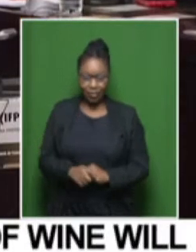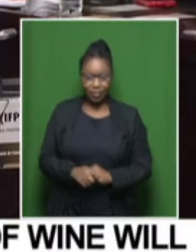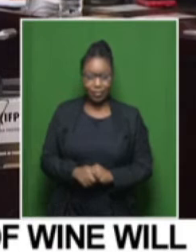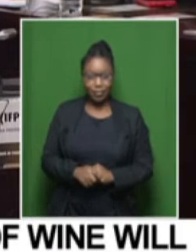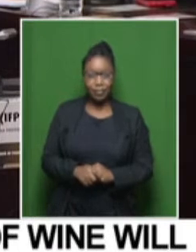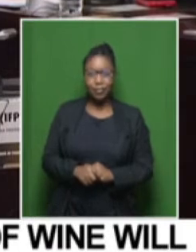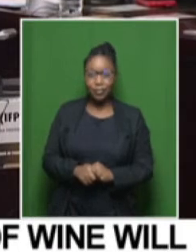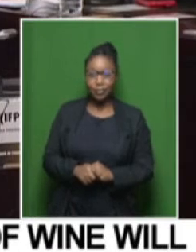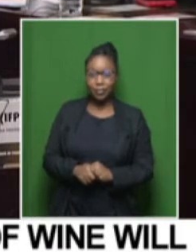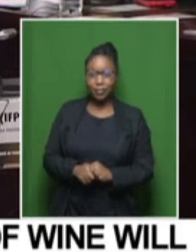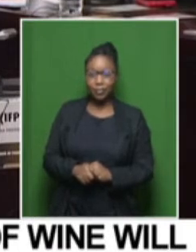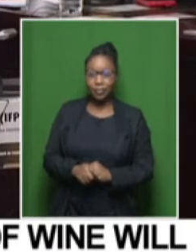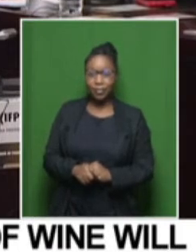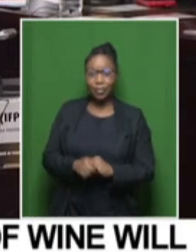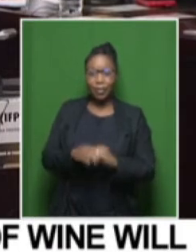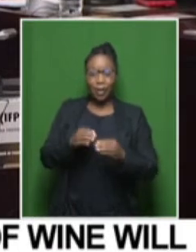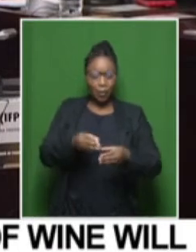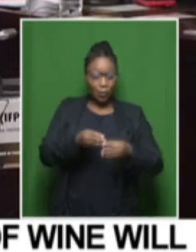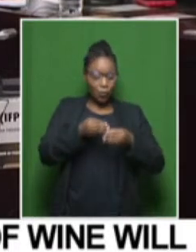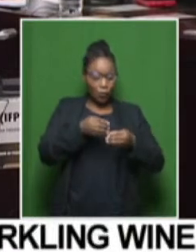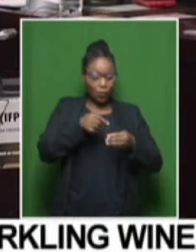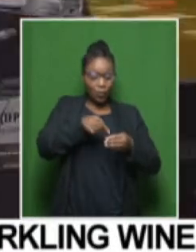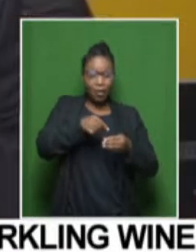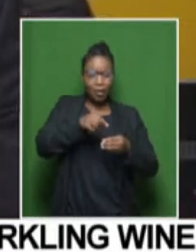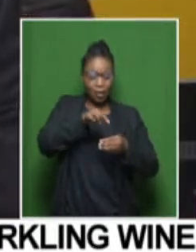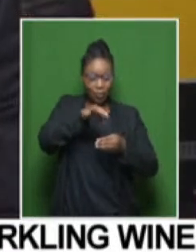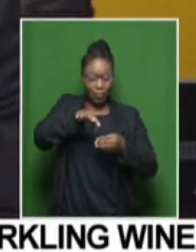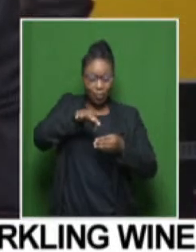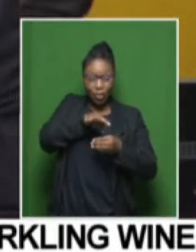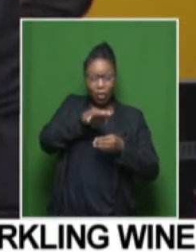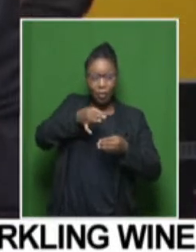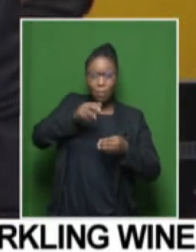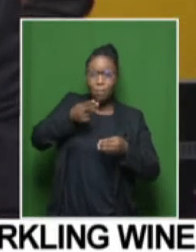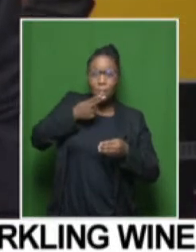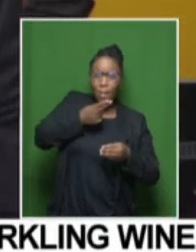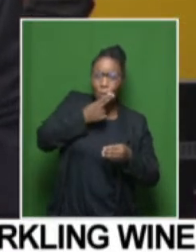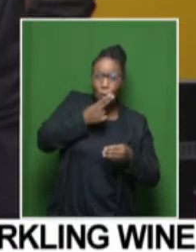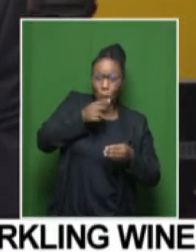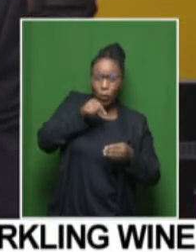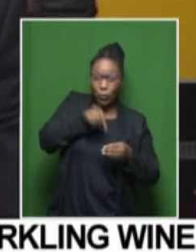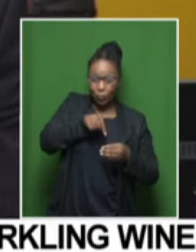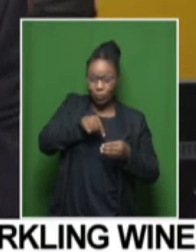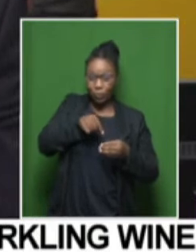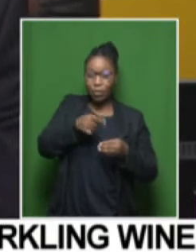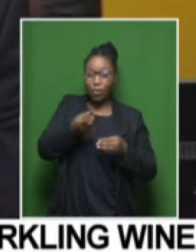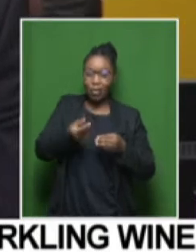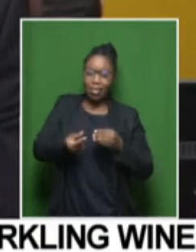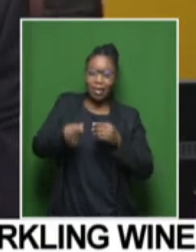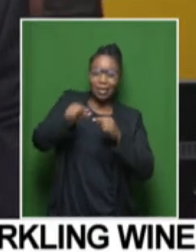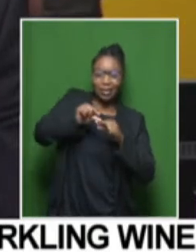A packet of cigarettes will cost an additional